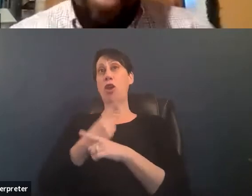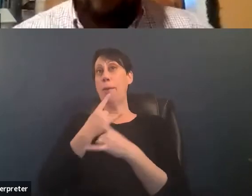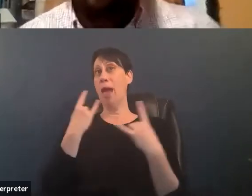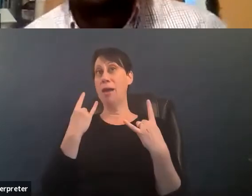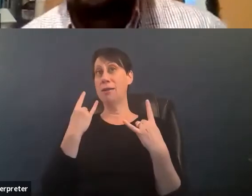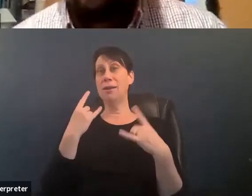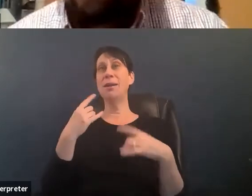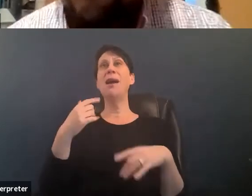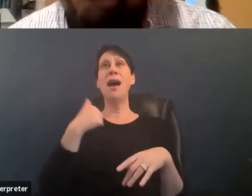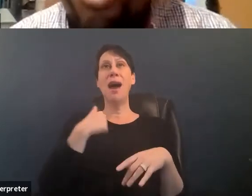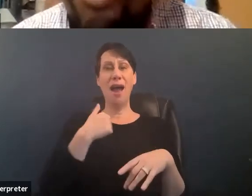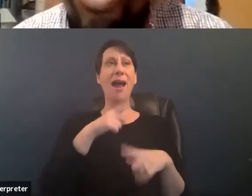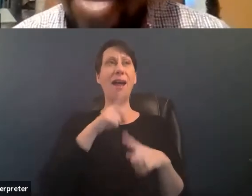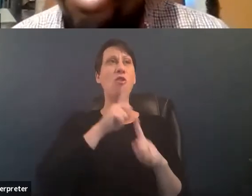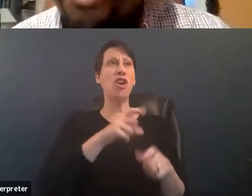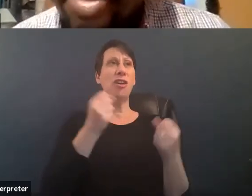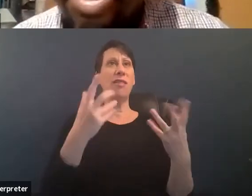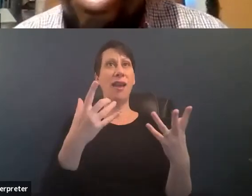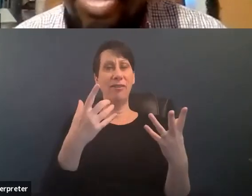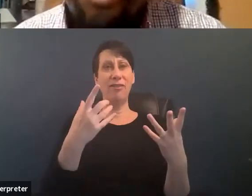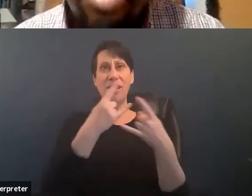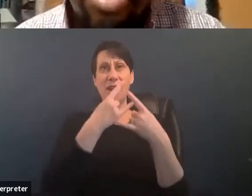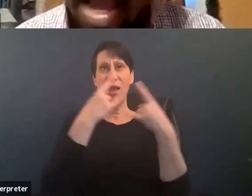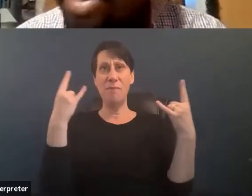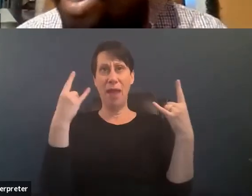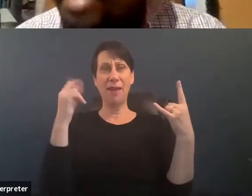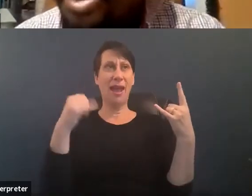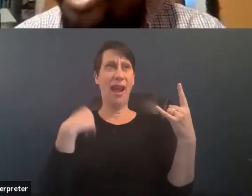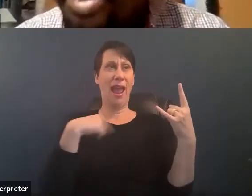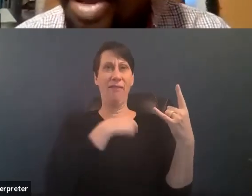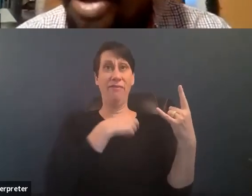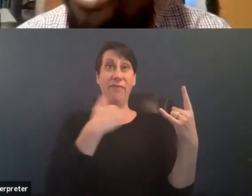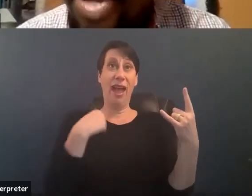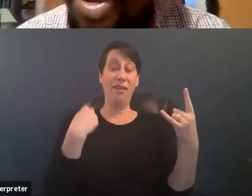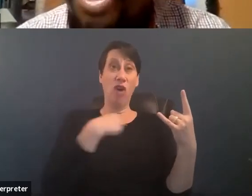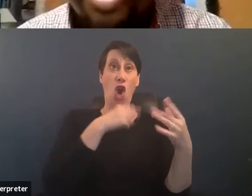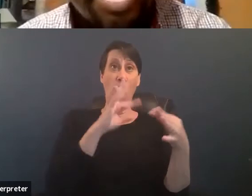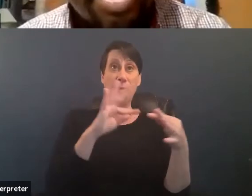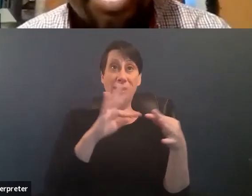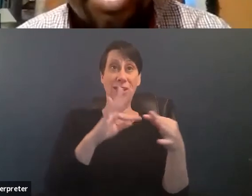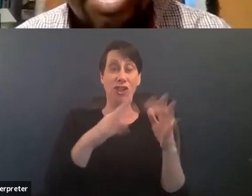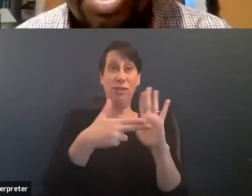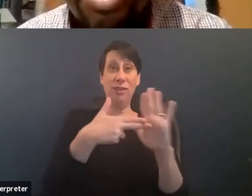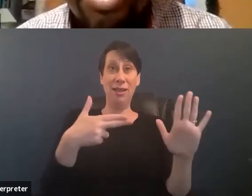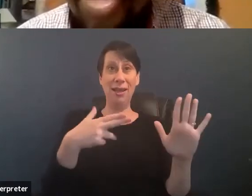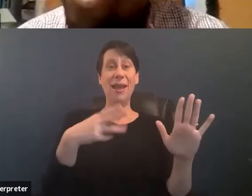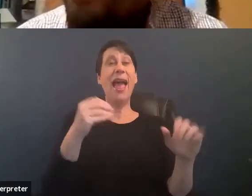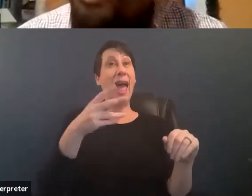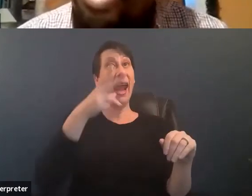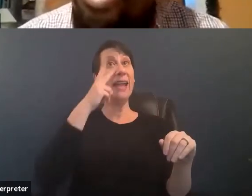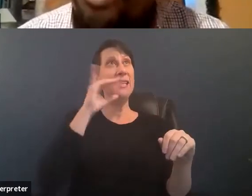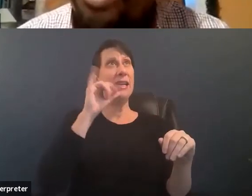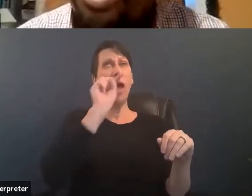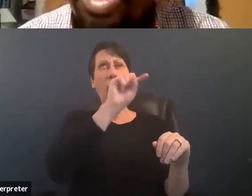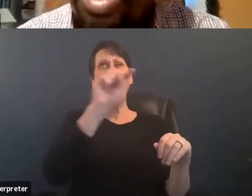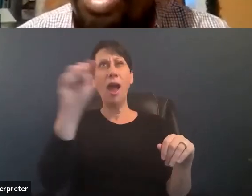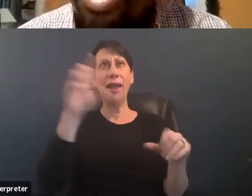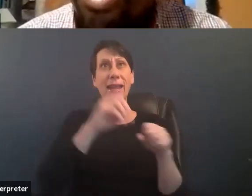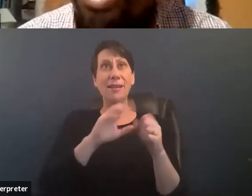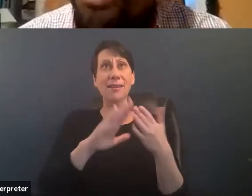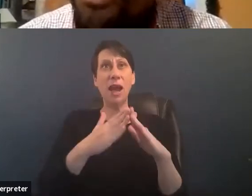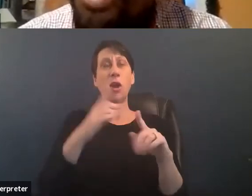en masse. So it's gotten the message out, and I see them all around town, and our hoodies. So that's been pretty cool.